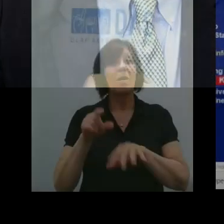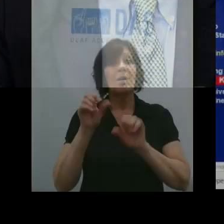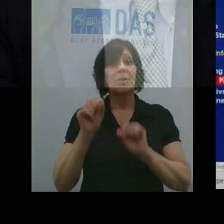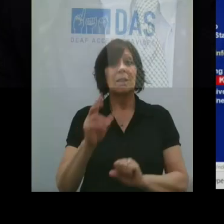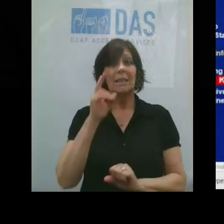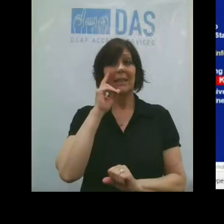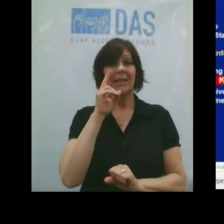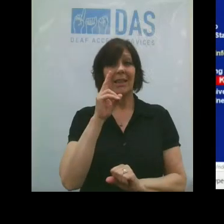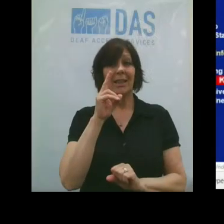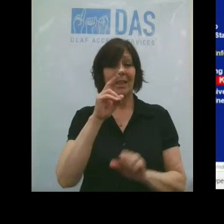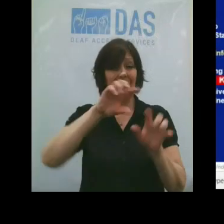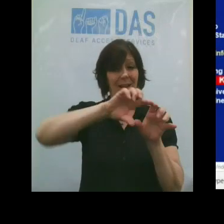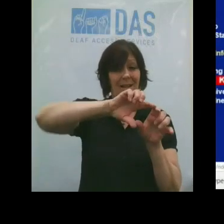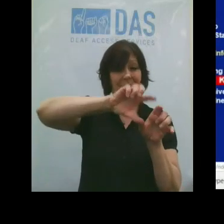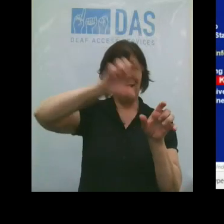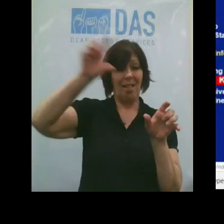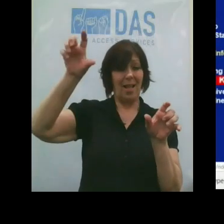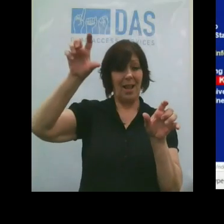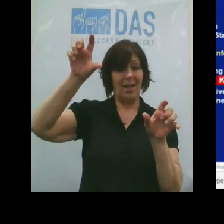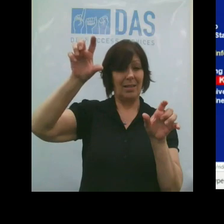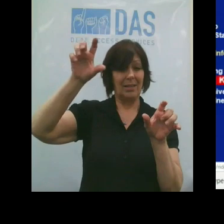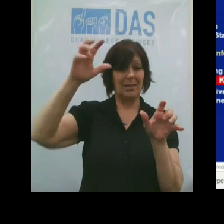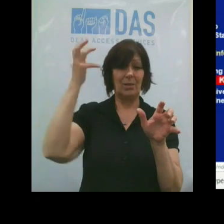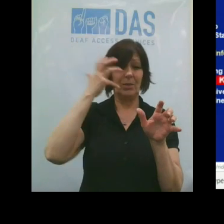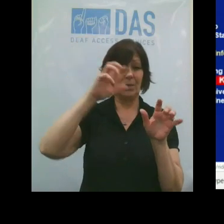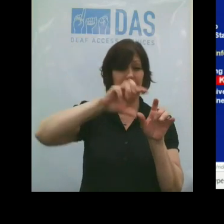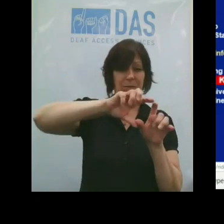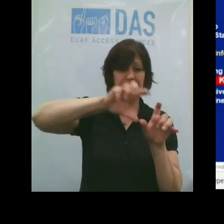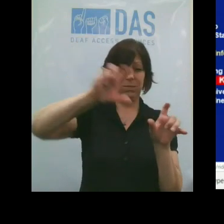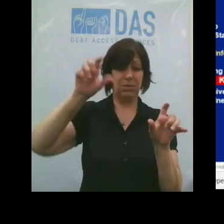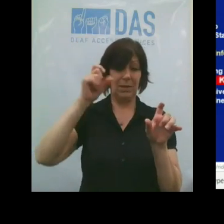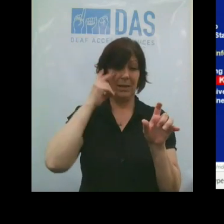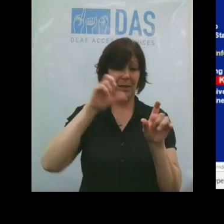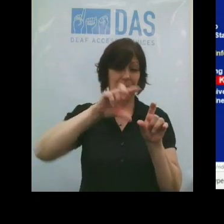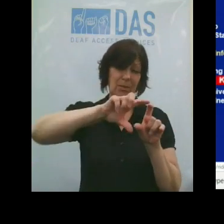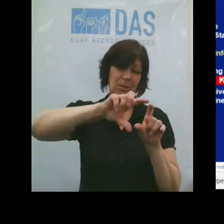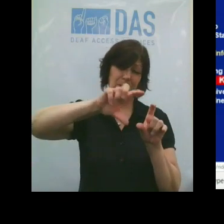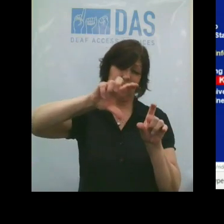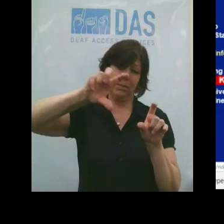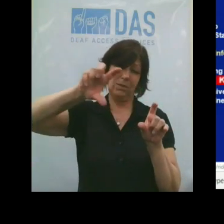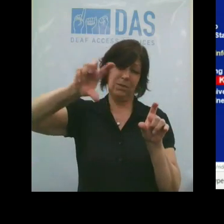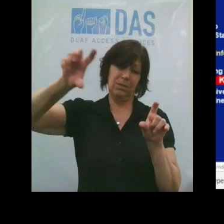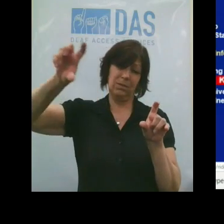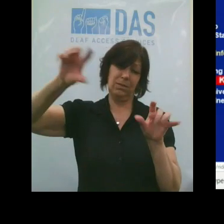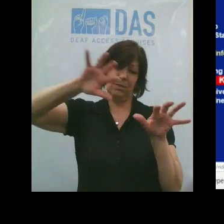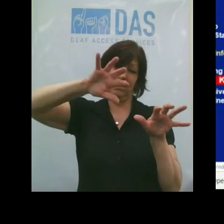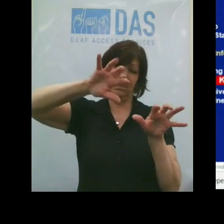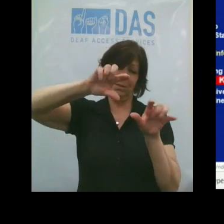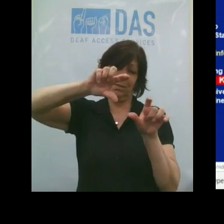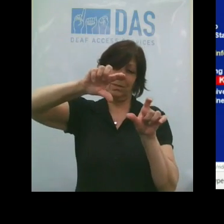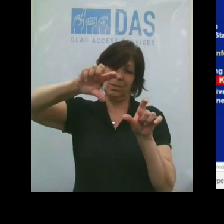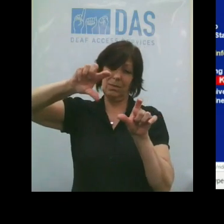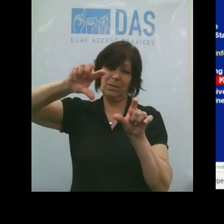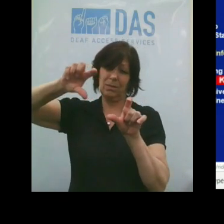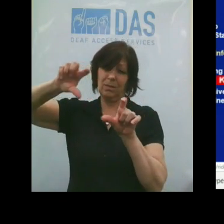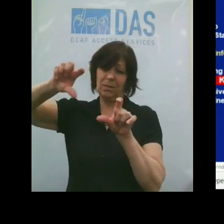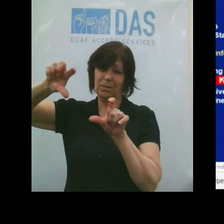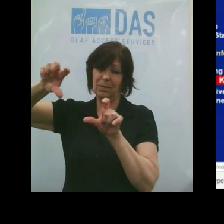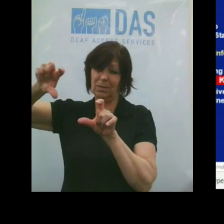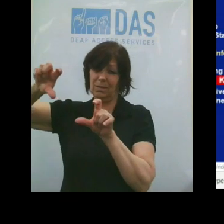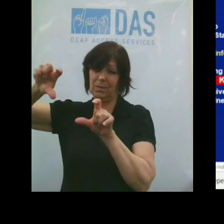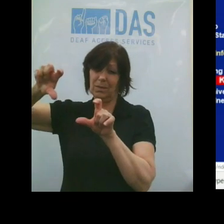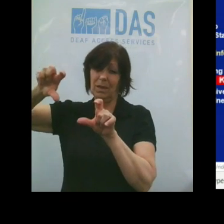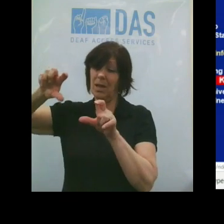the line has really exploded. If you can go and put it on the screen, it literally, this line of thunderstorms goes all the way across to